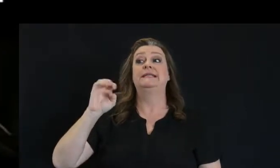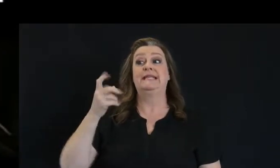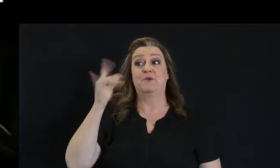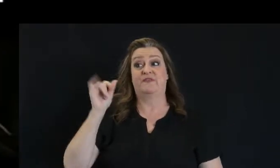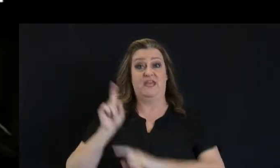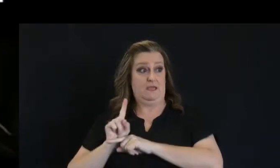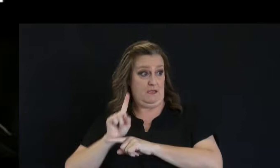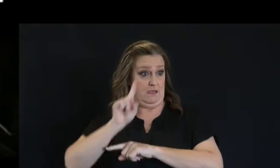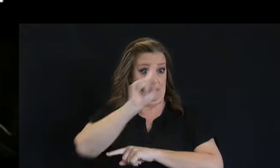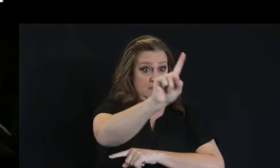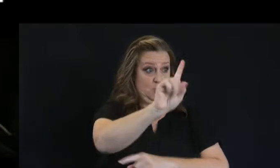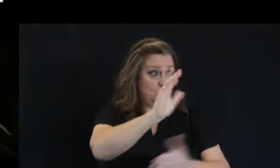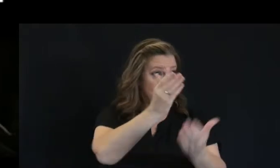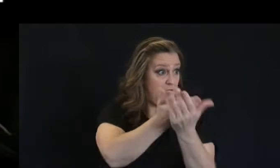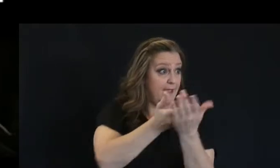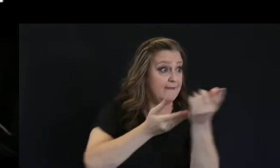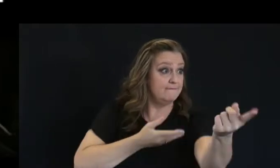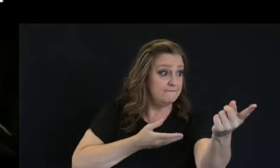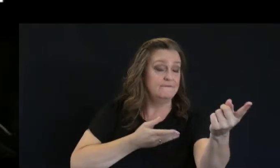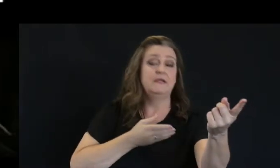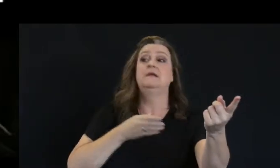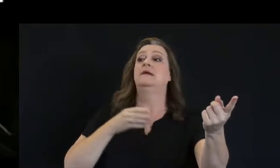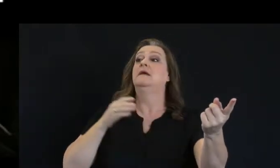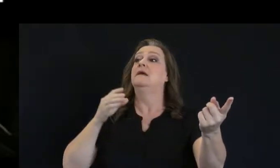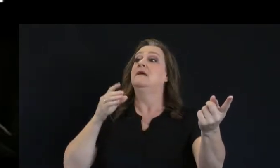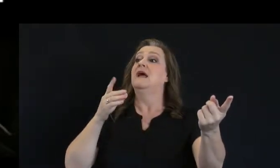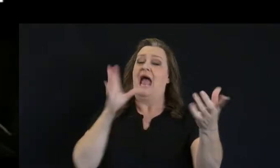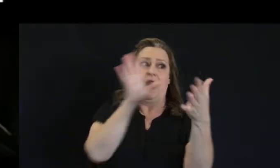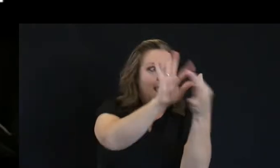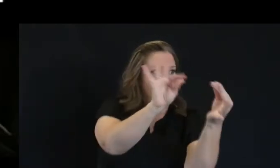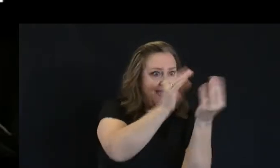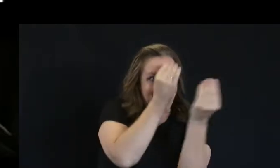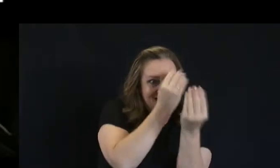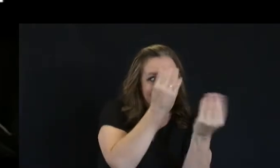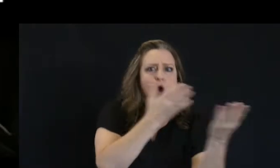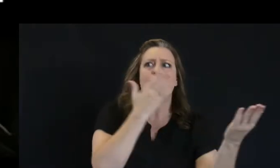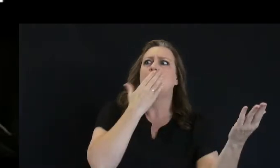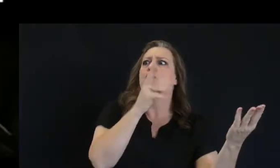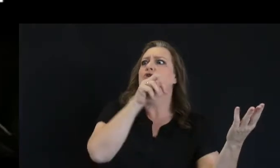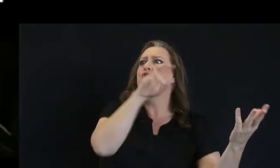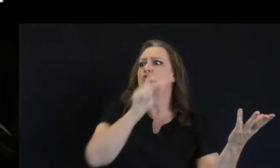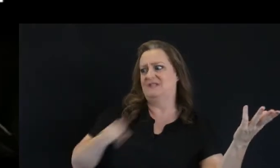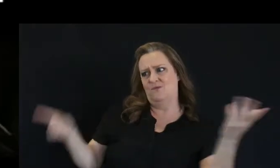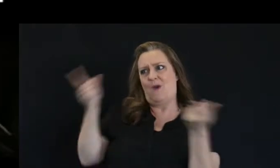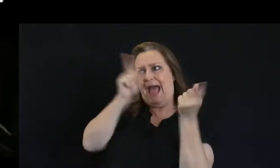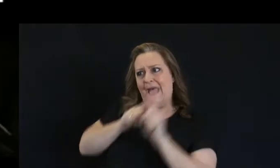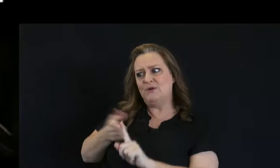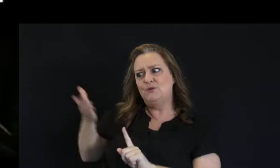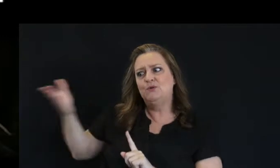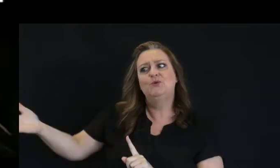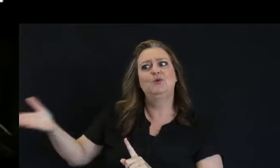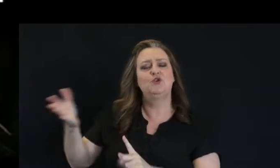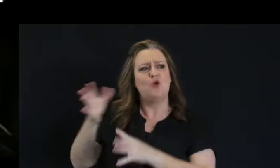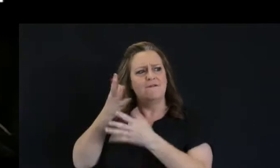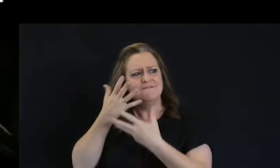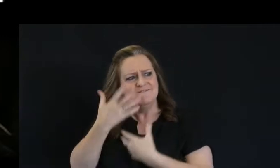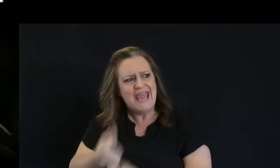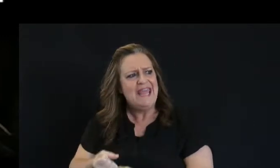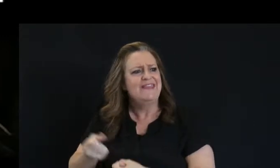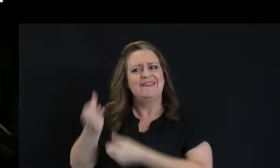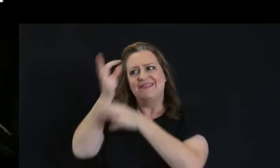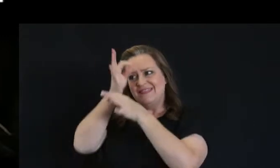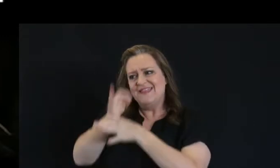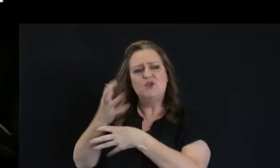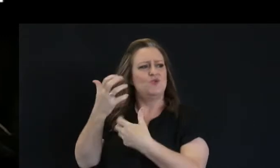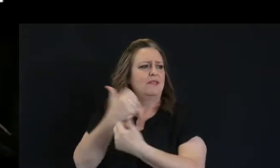has come to us from you and has brought us the good news of your faith and love and reported that you always remember